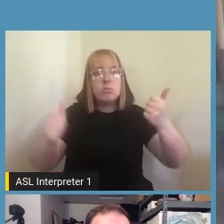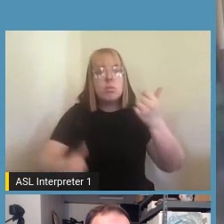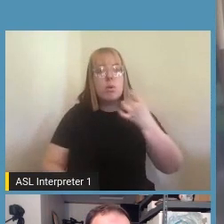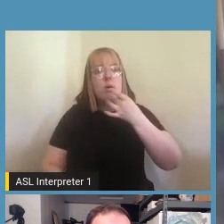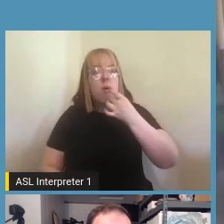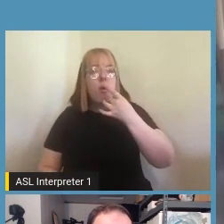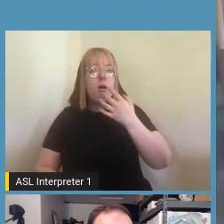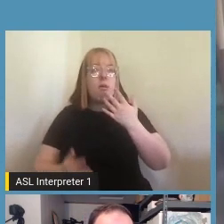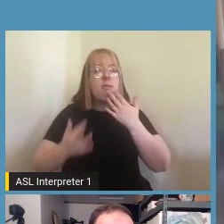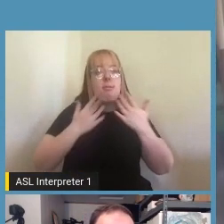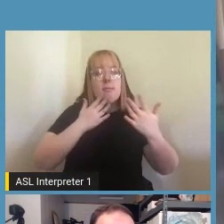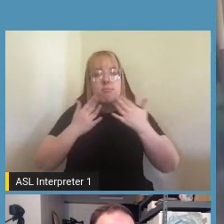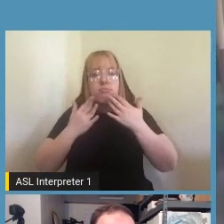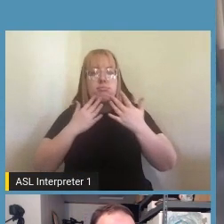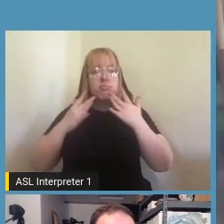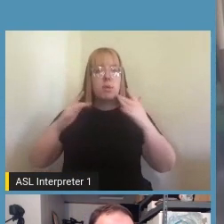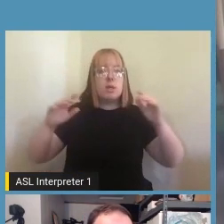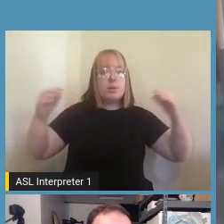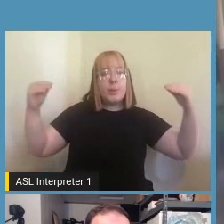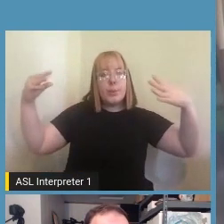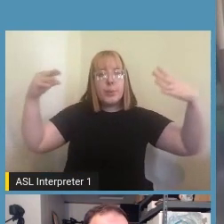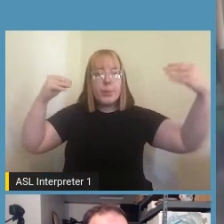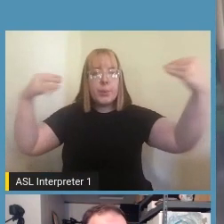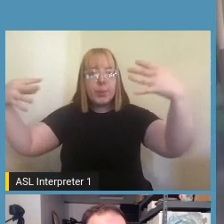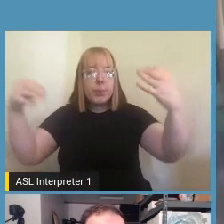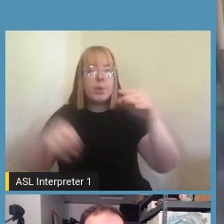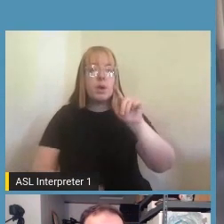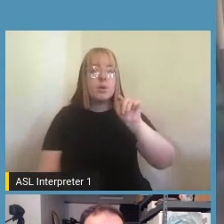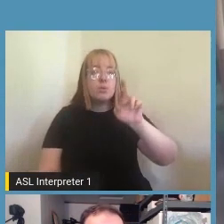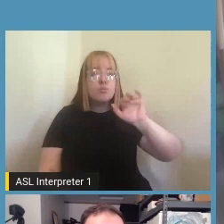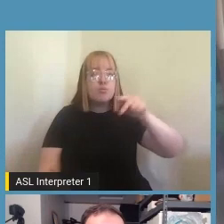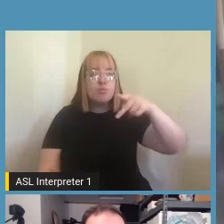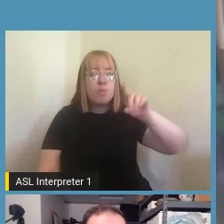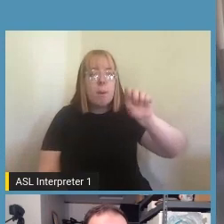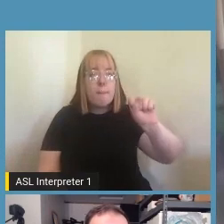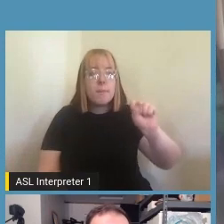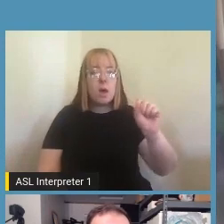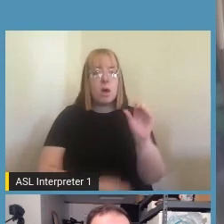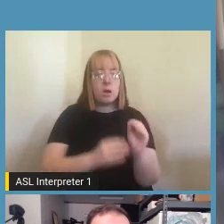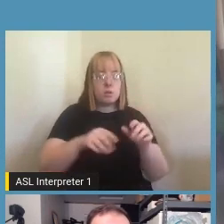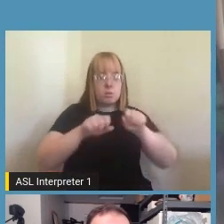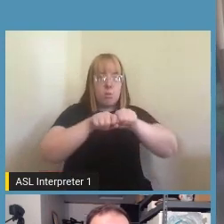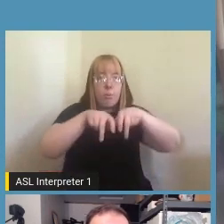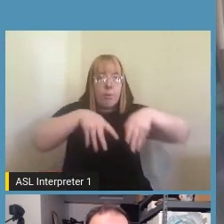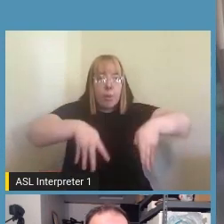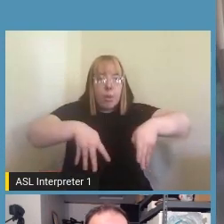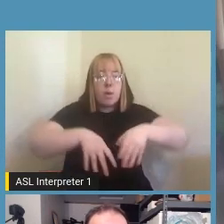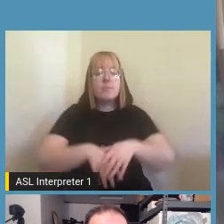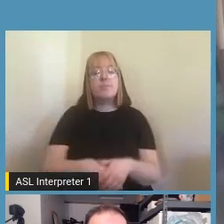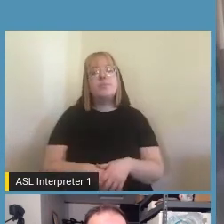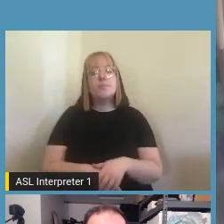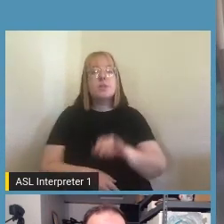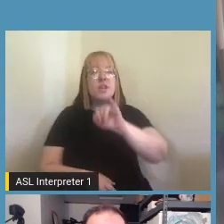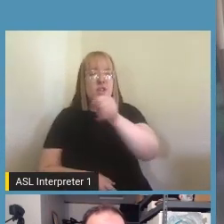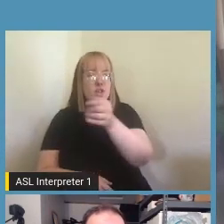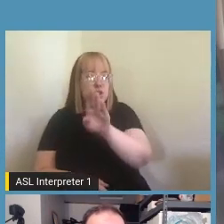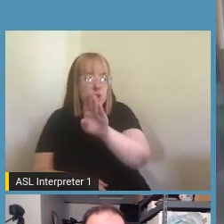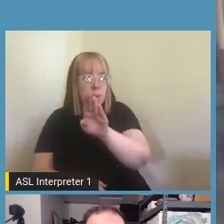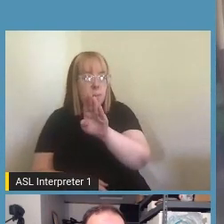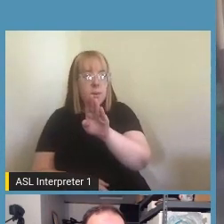the gallery. There's tripods and a jib on the front left. There